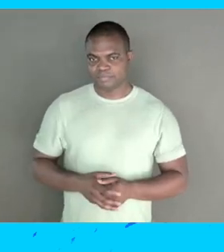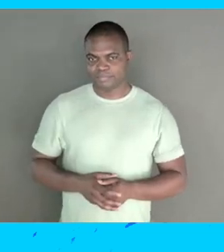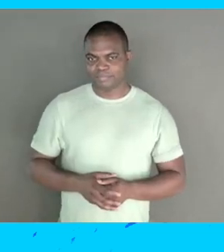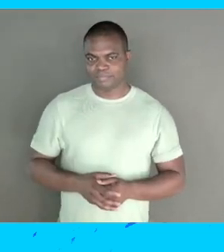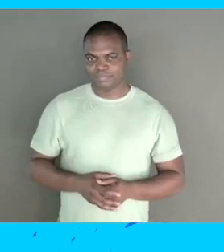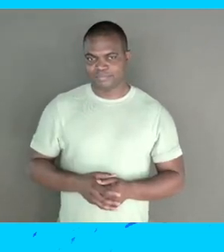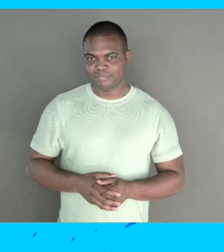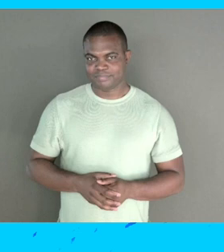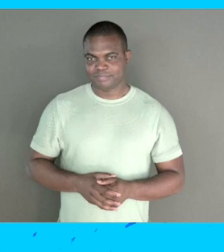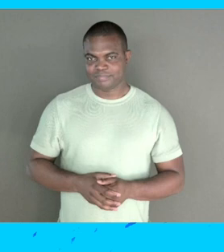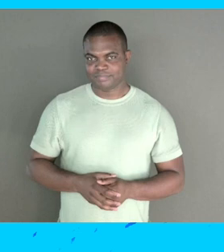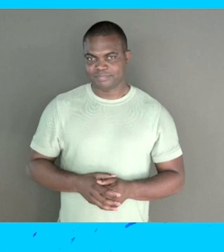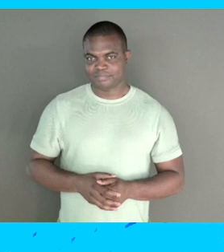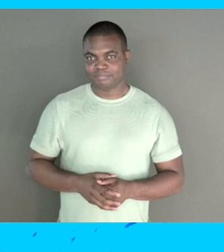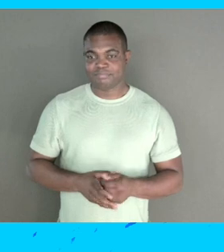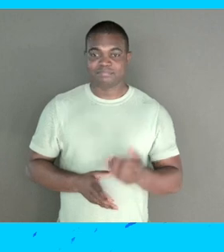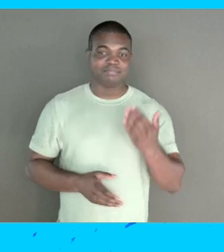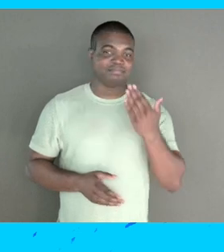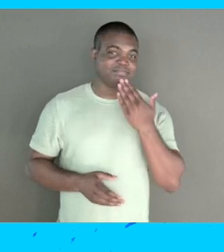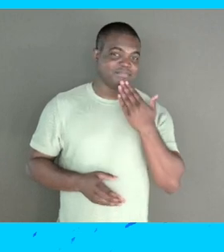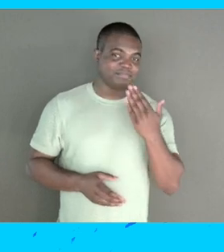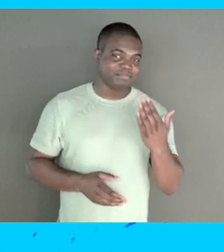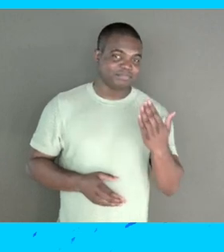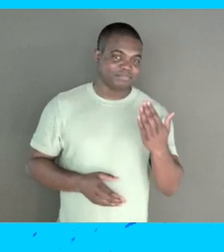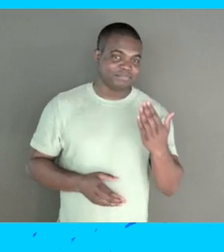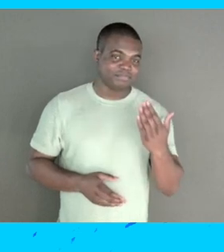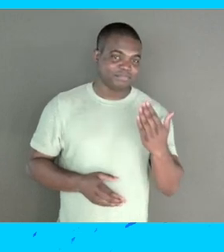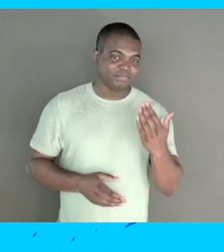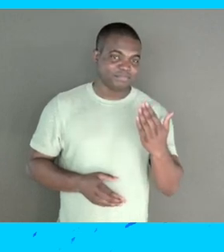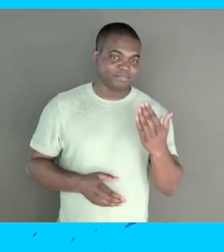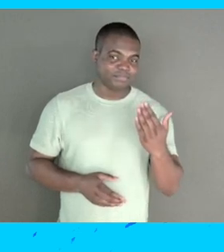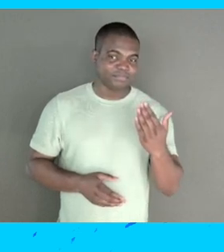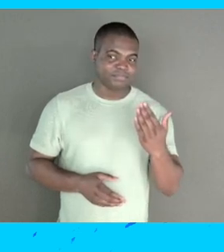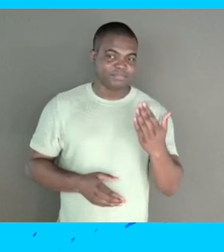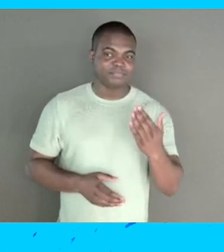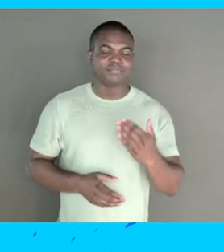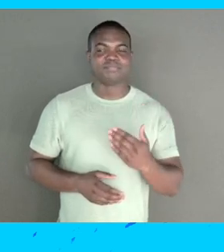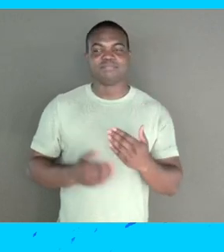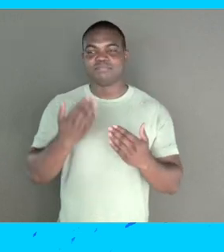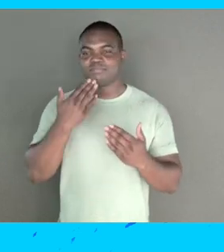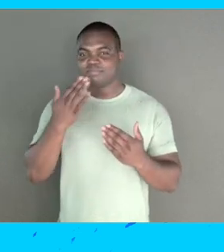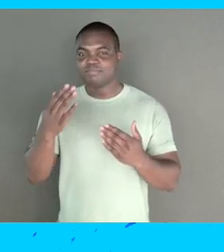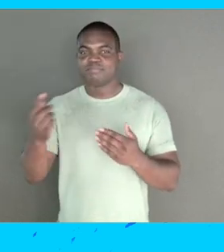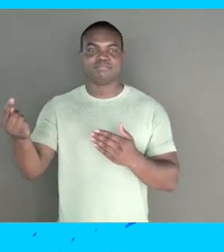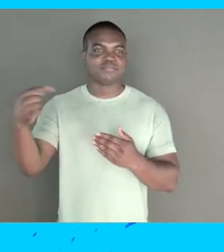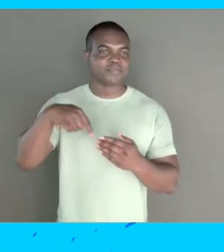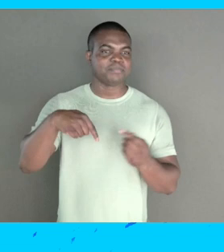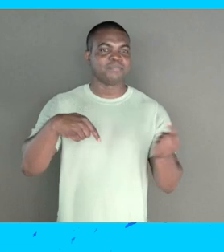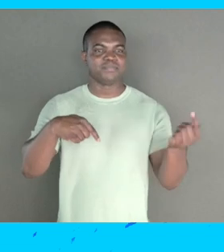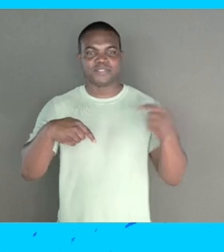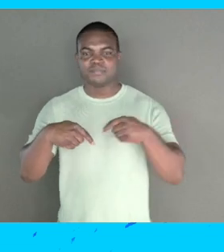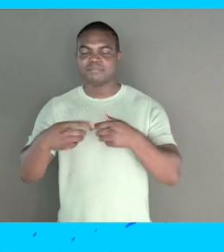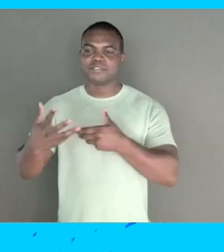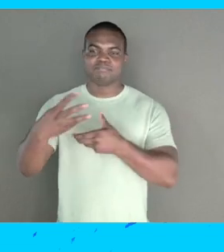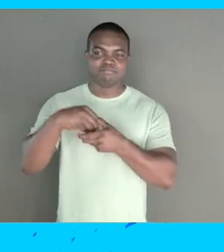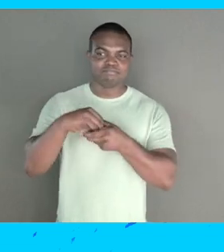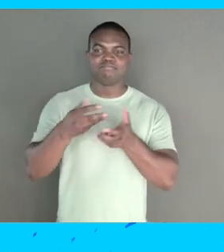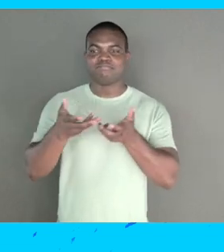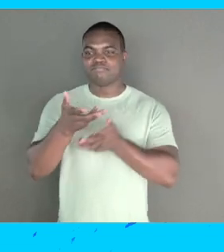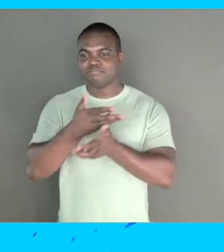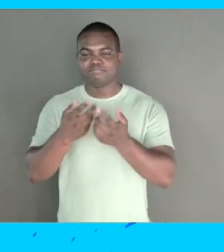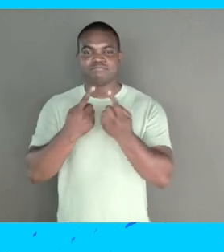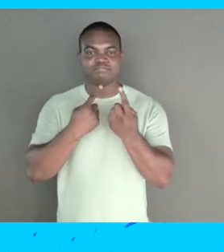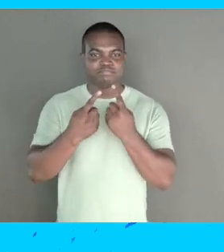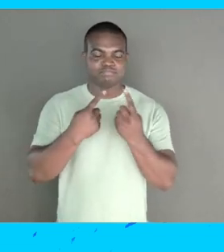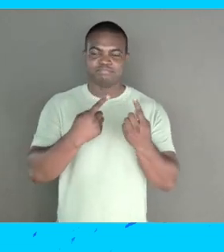Thank you so much, everyone, for attending and participating in this session. And a special thanks to our speakers